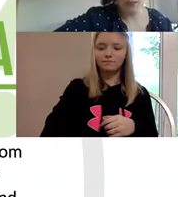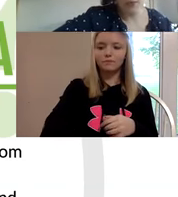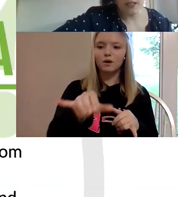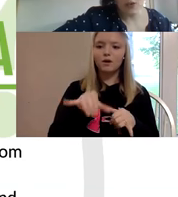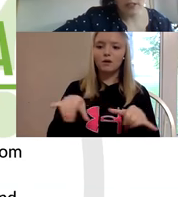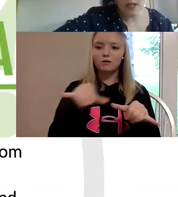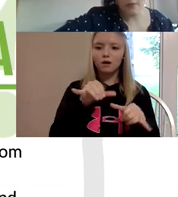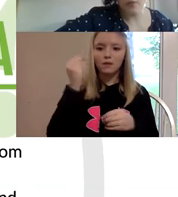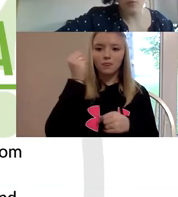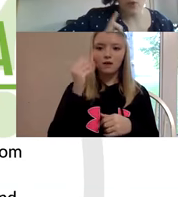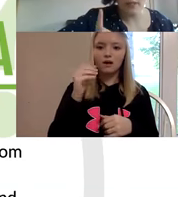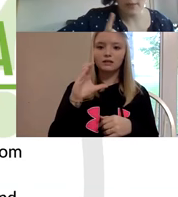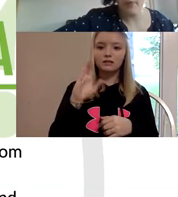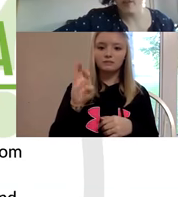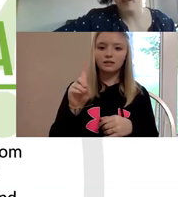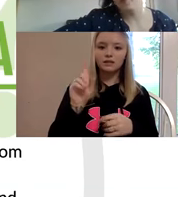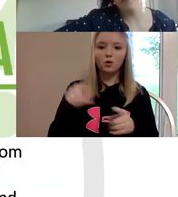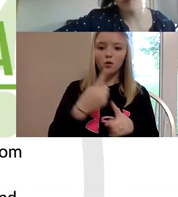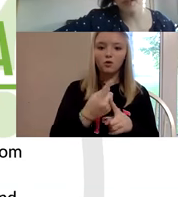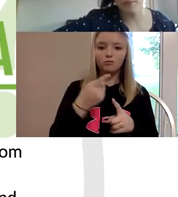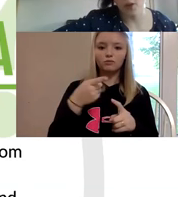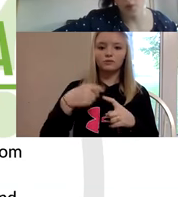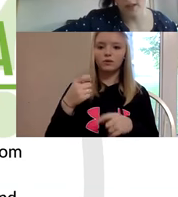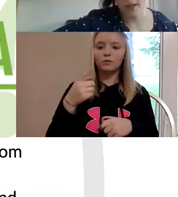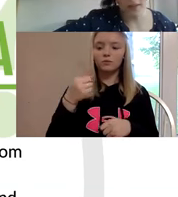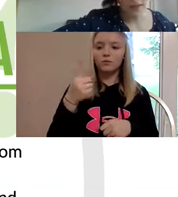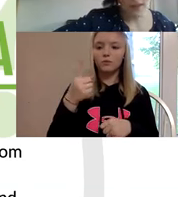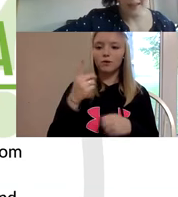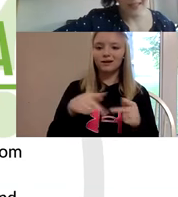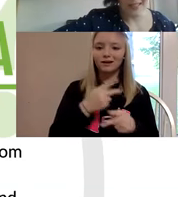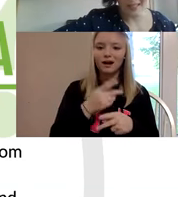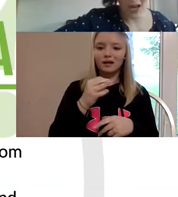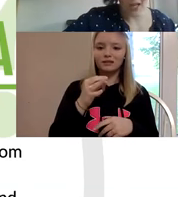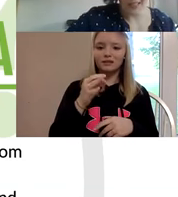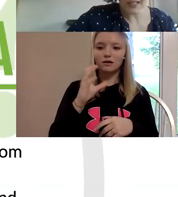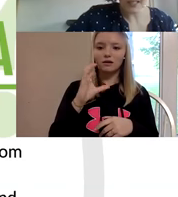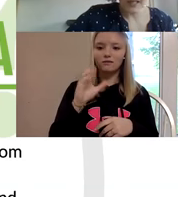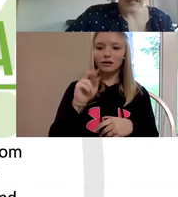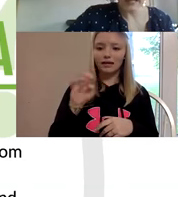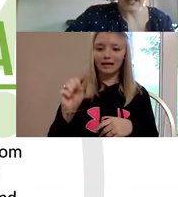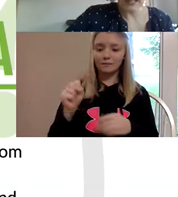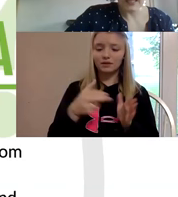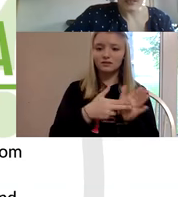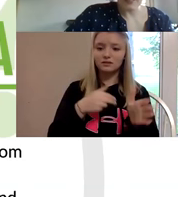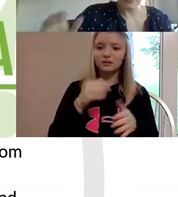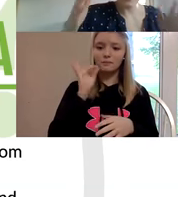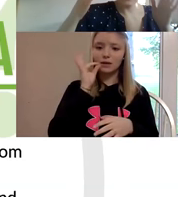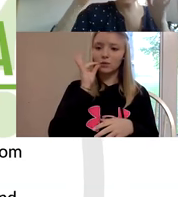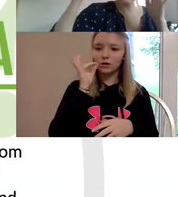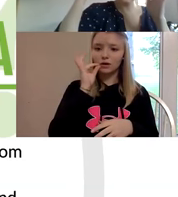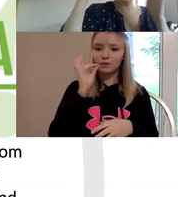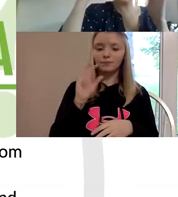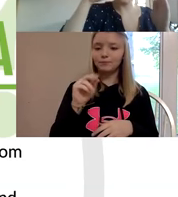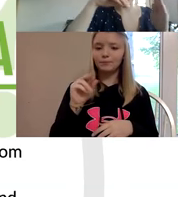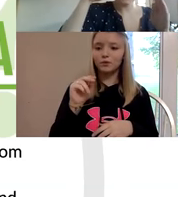is CBD only comes from one type of cannabis plant, marijuana. It does not. CBD is